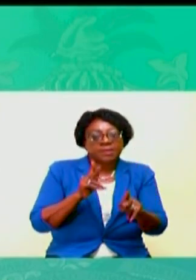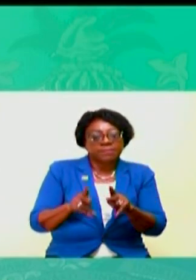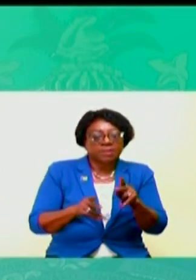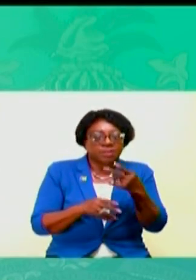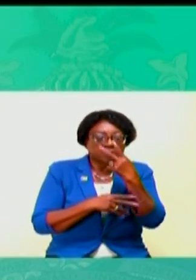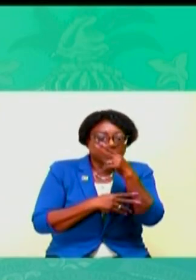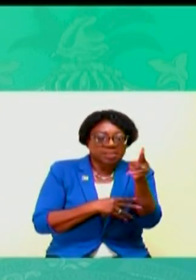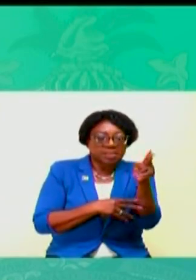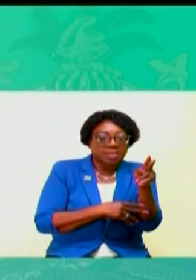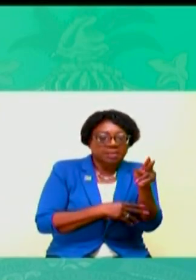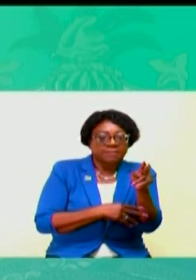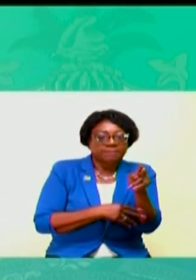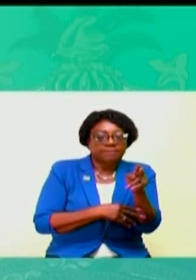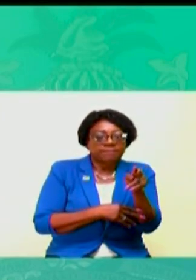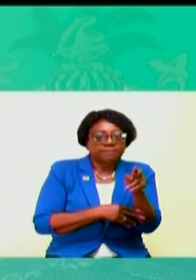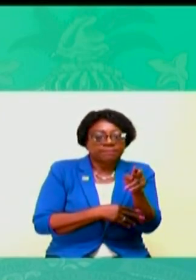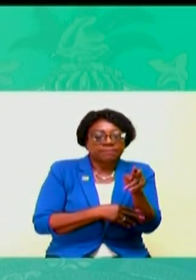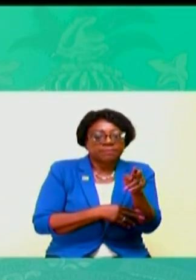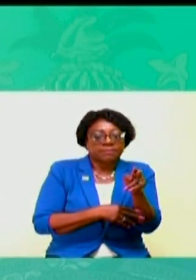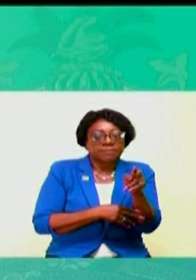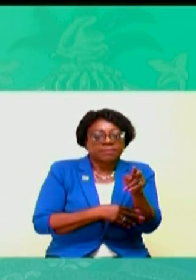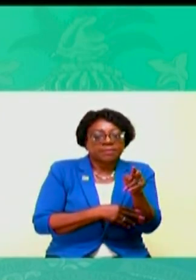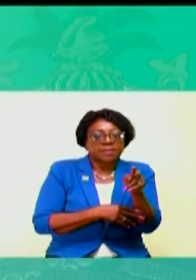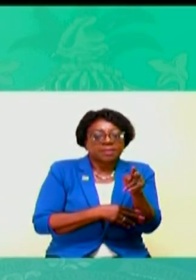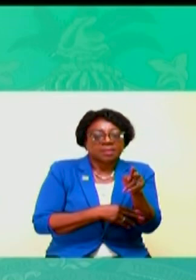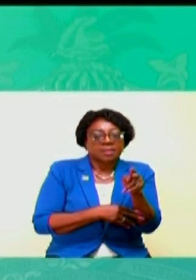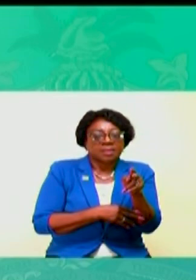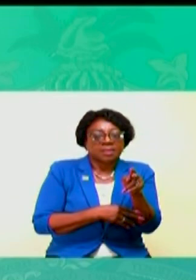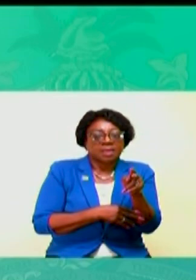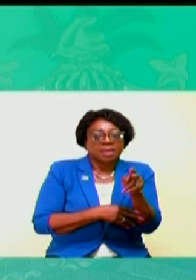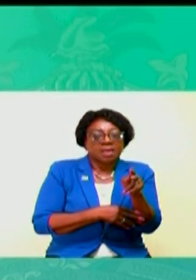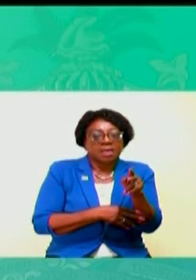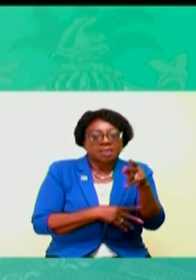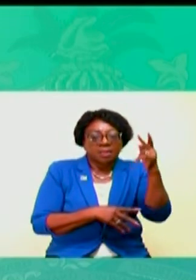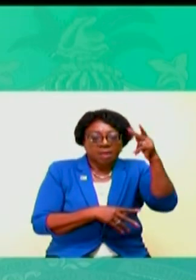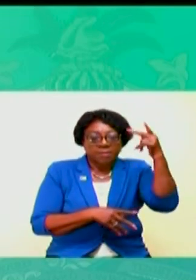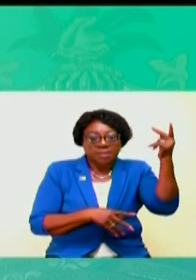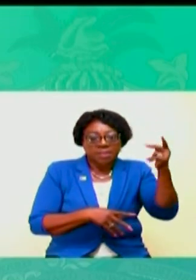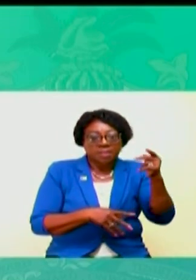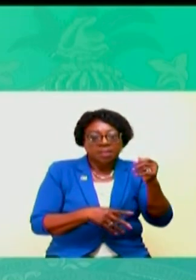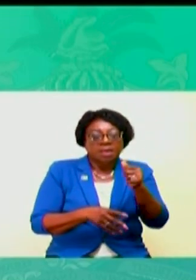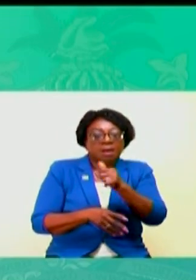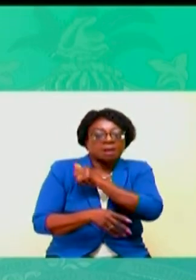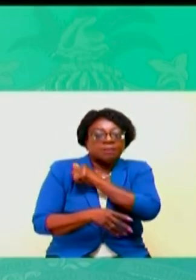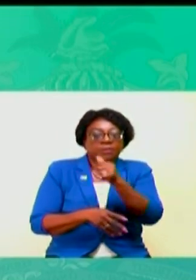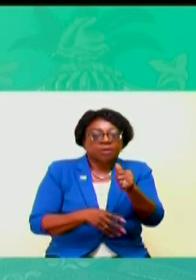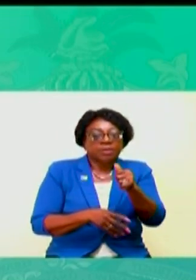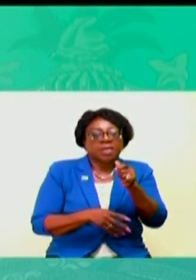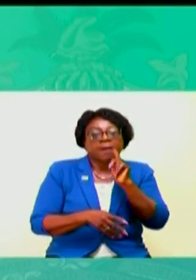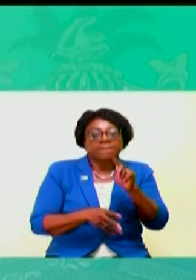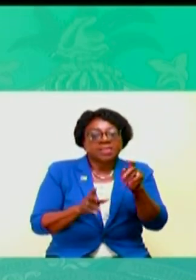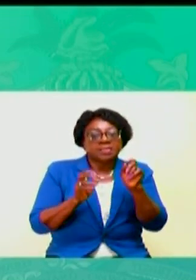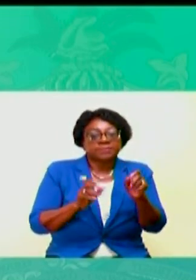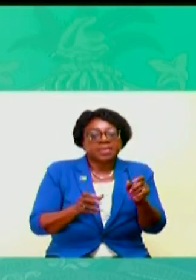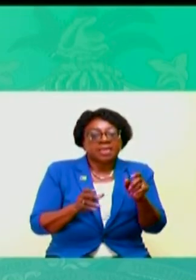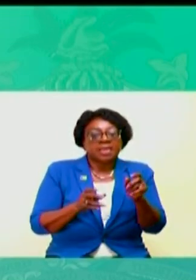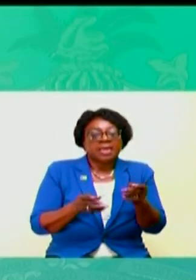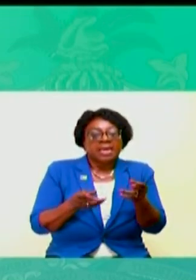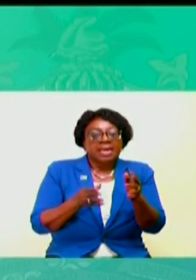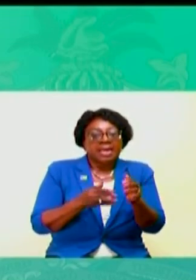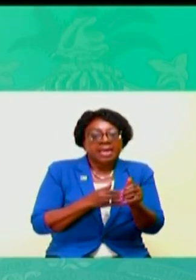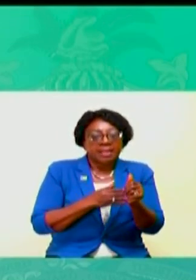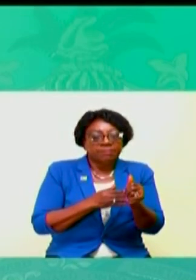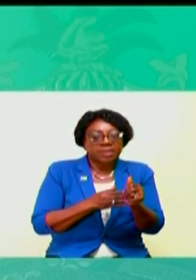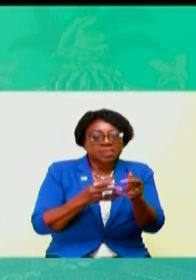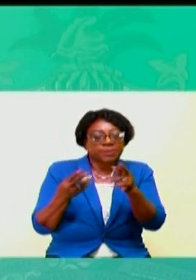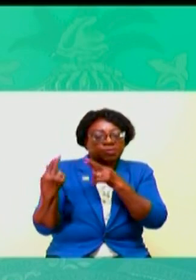view, the competent authority must be held to account for what has happened. And